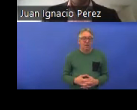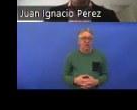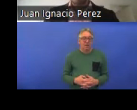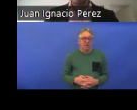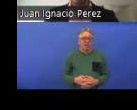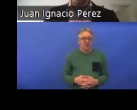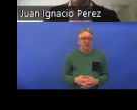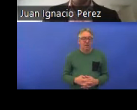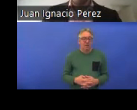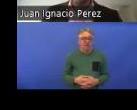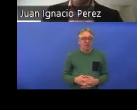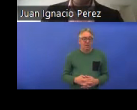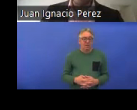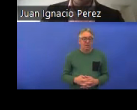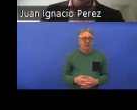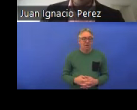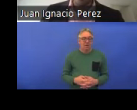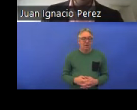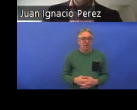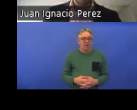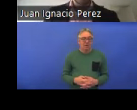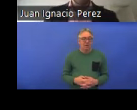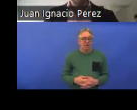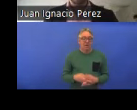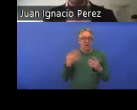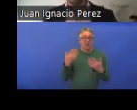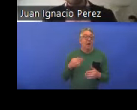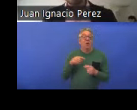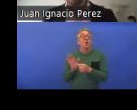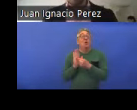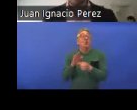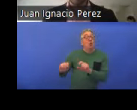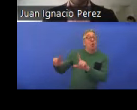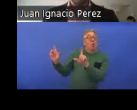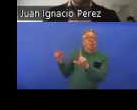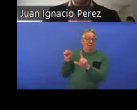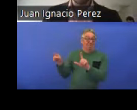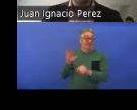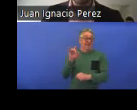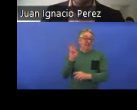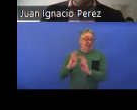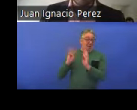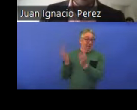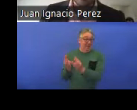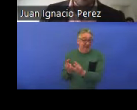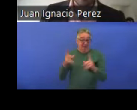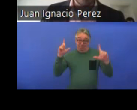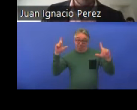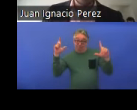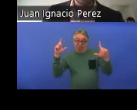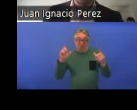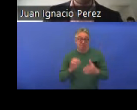Of course, now the screen just shows a picture of the CAPD committee and highlights that they are elected